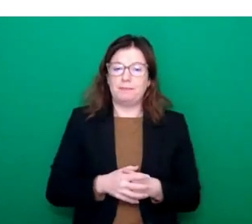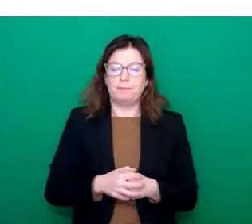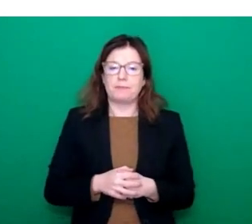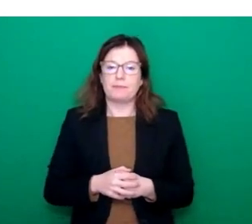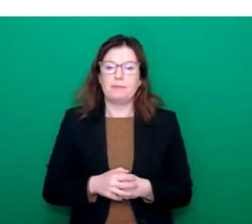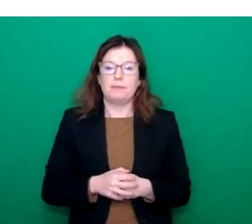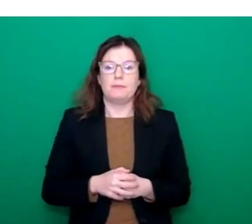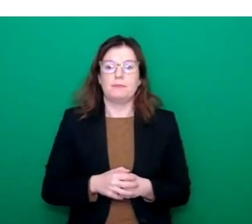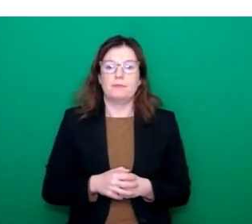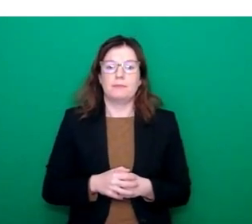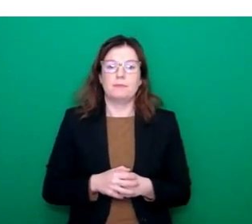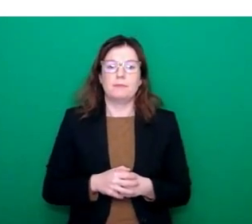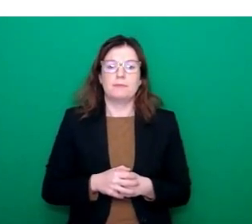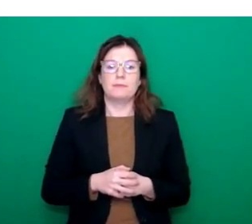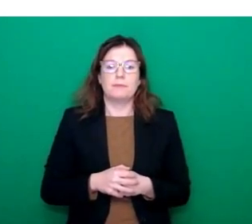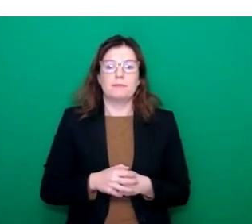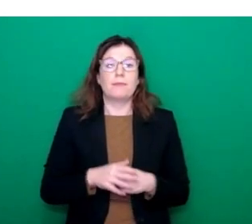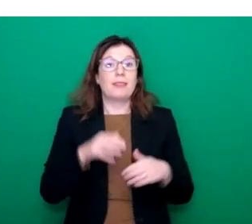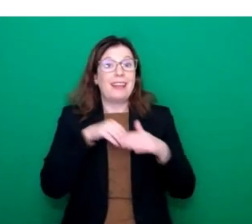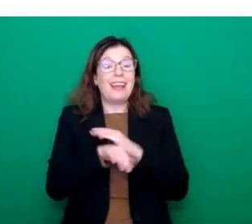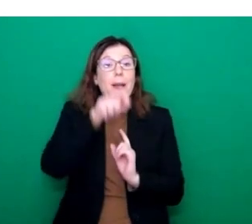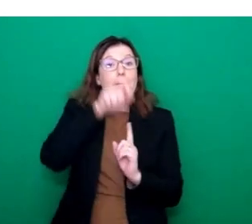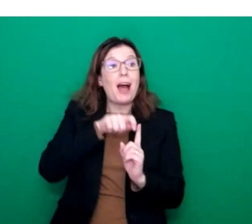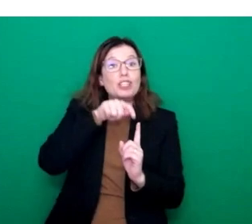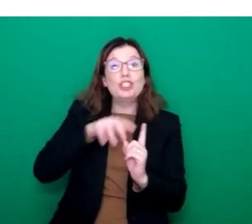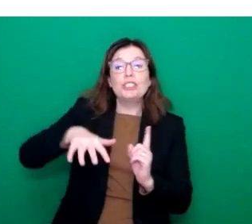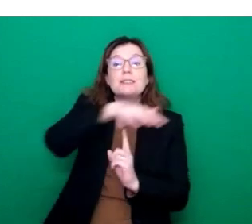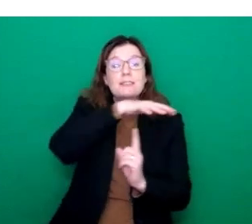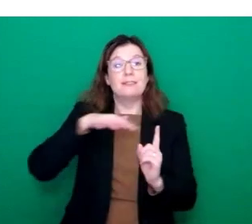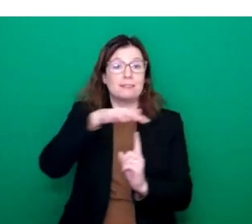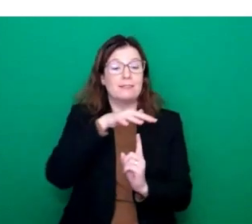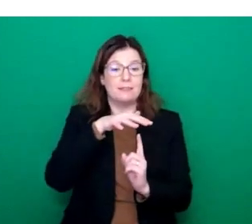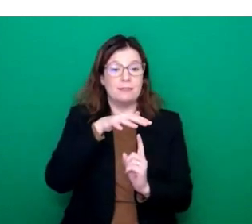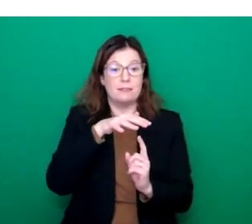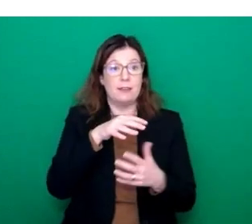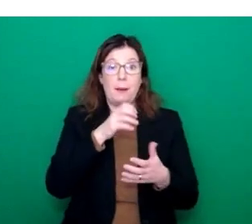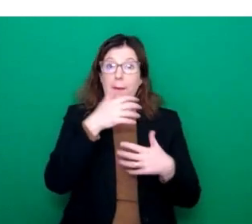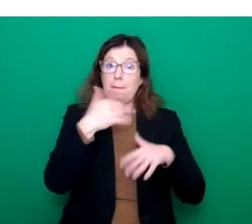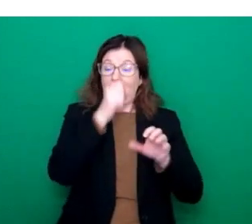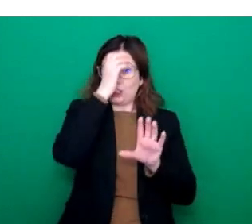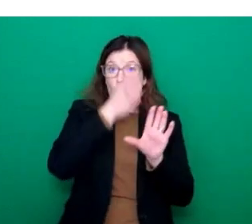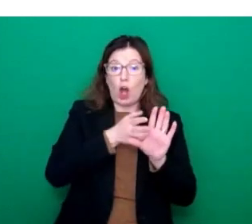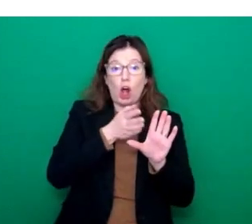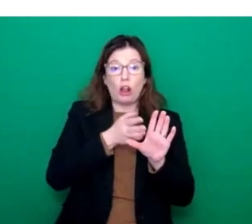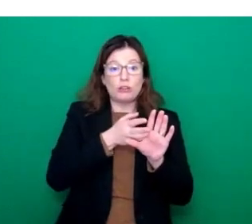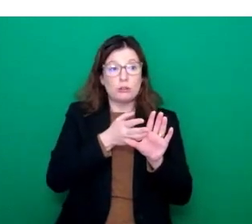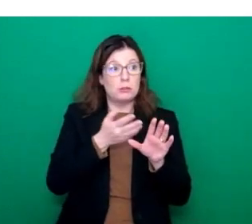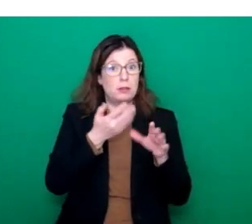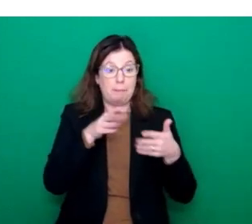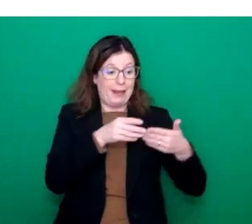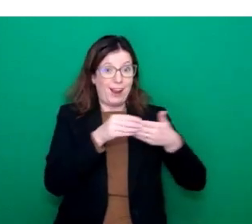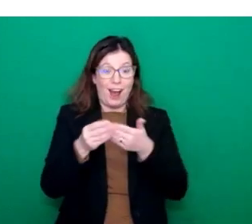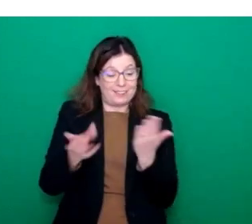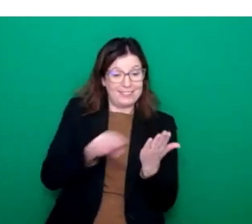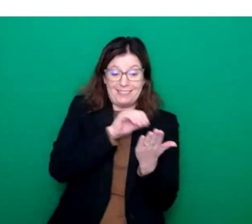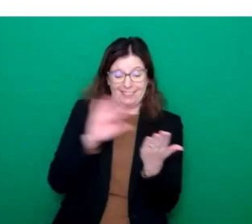And then turning finally to the inpatient setting, where pain psychology has been part of guidelines for many